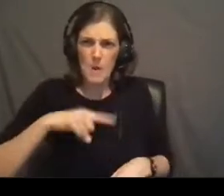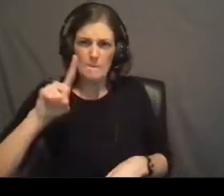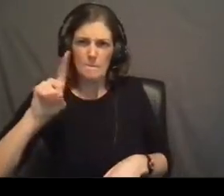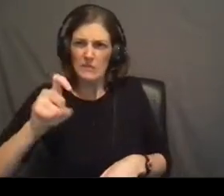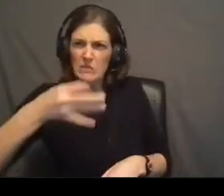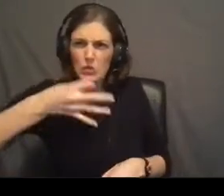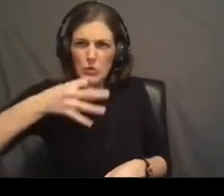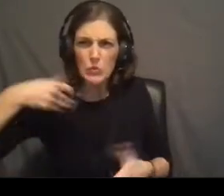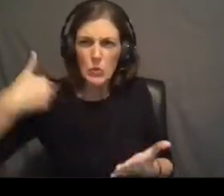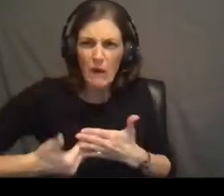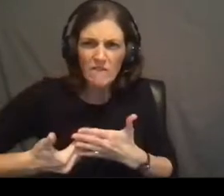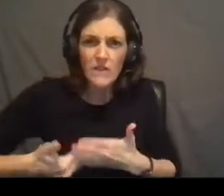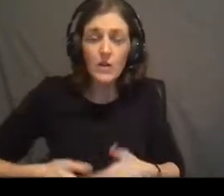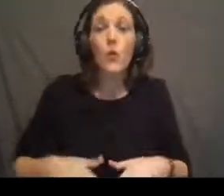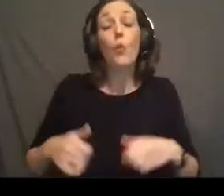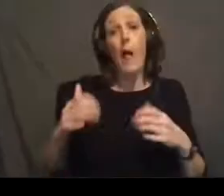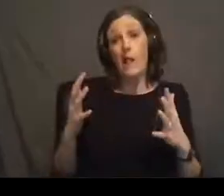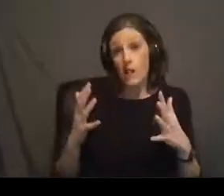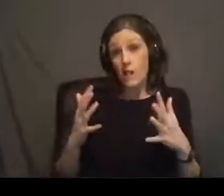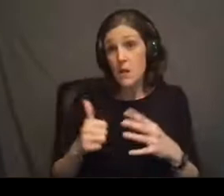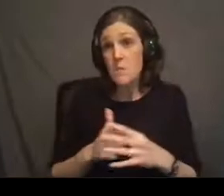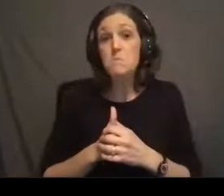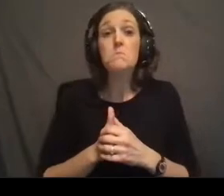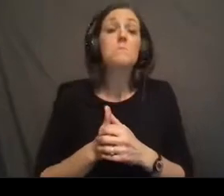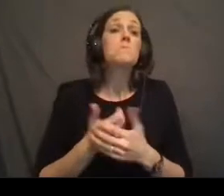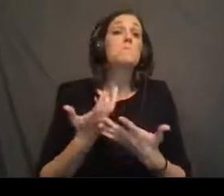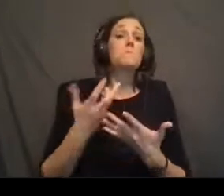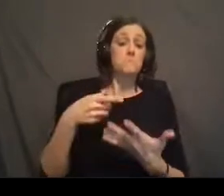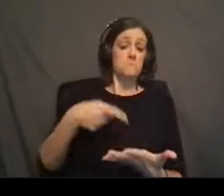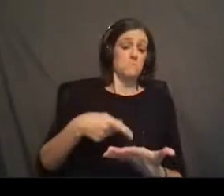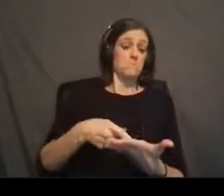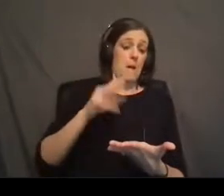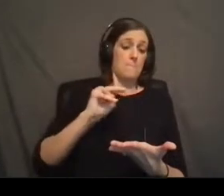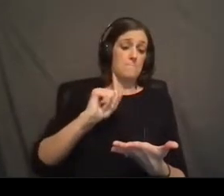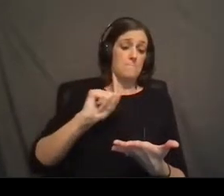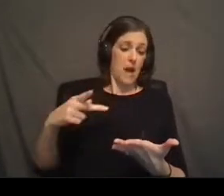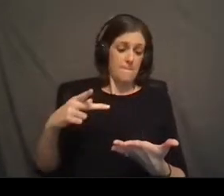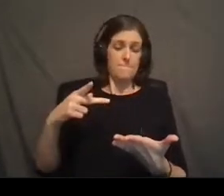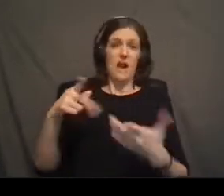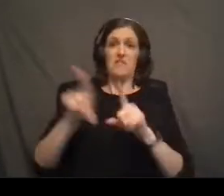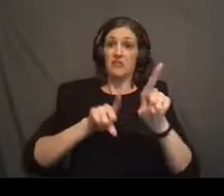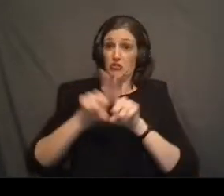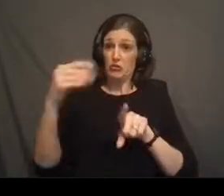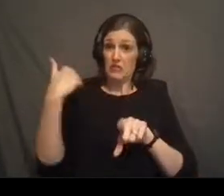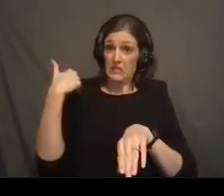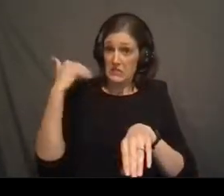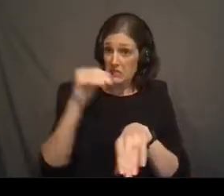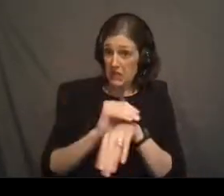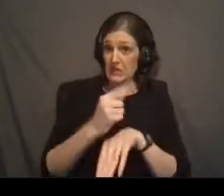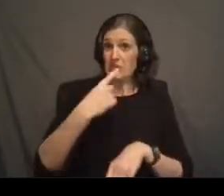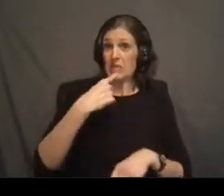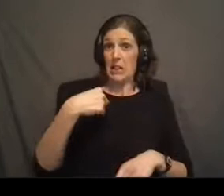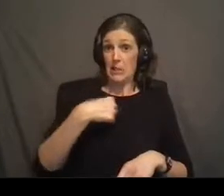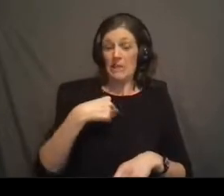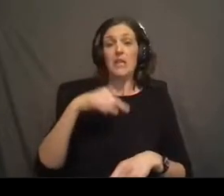Well, according to my map, and the stars last night, we